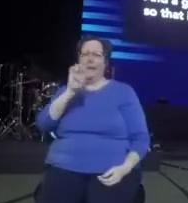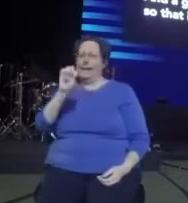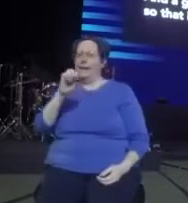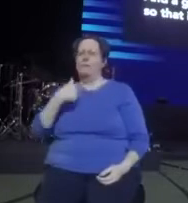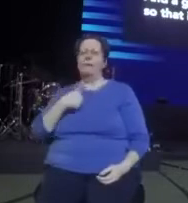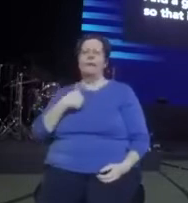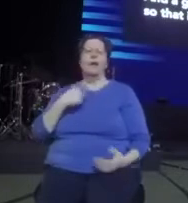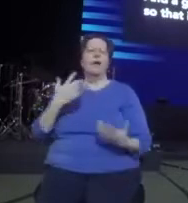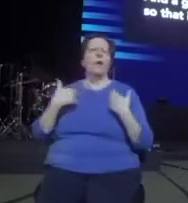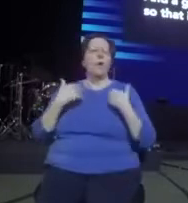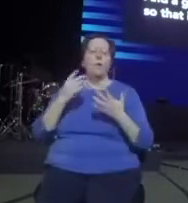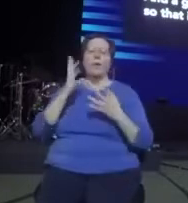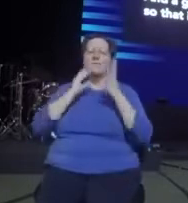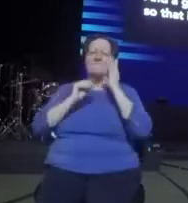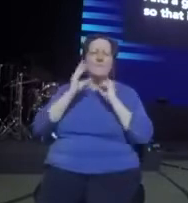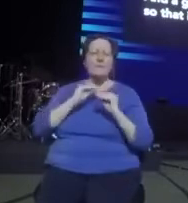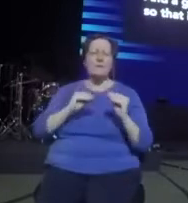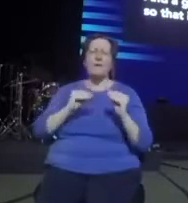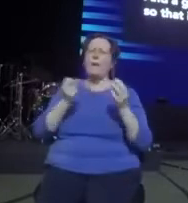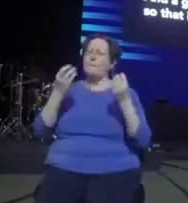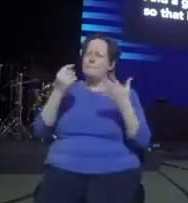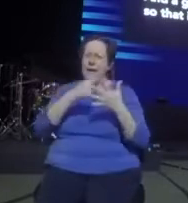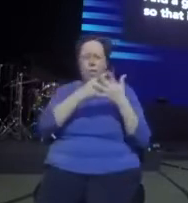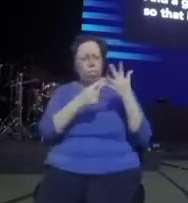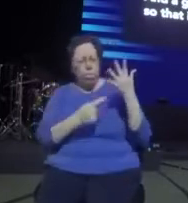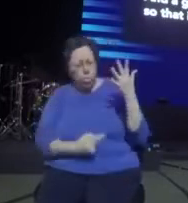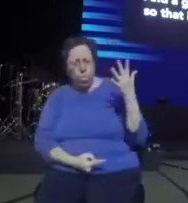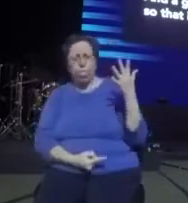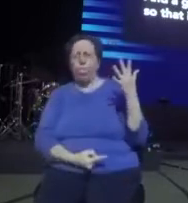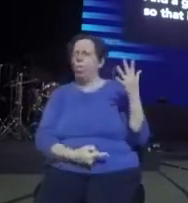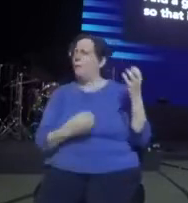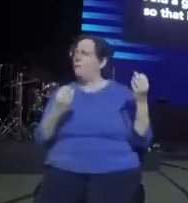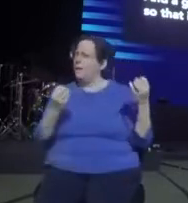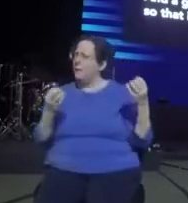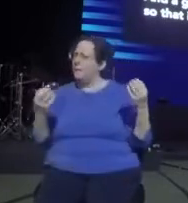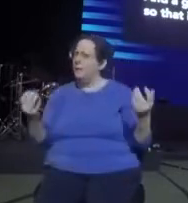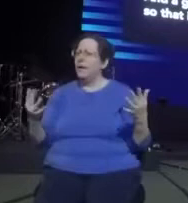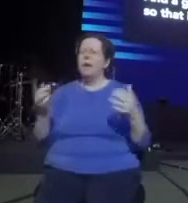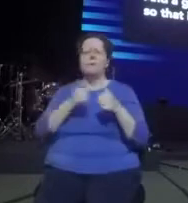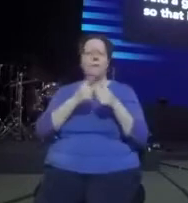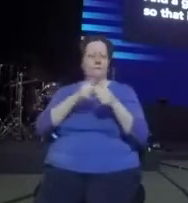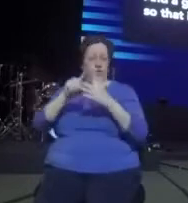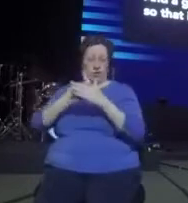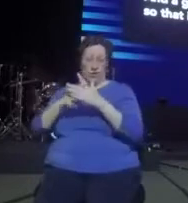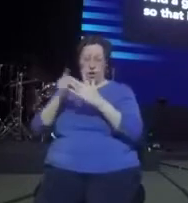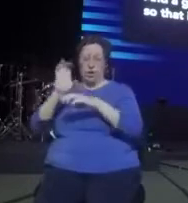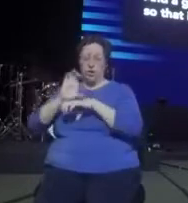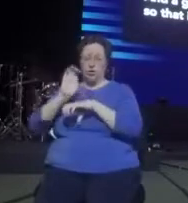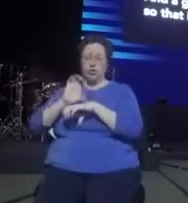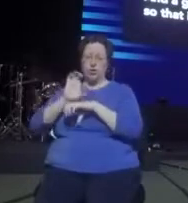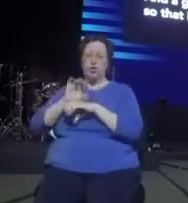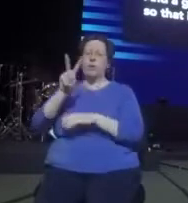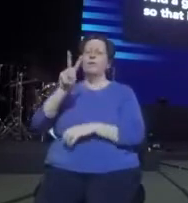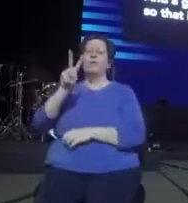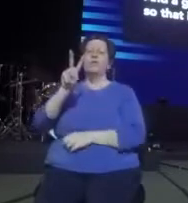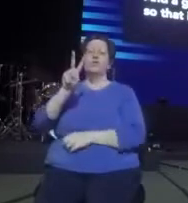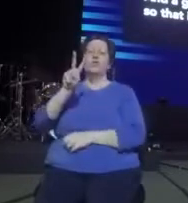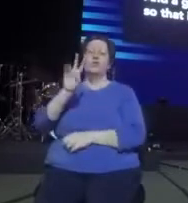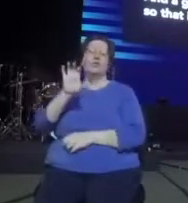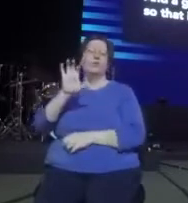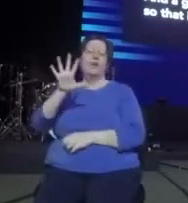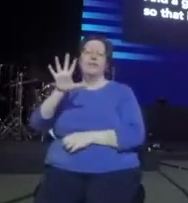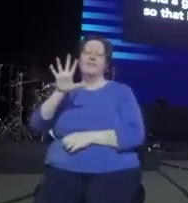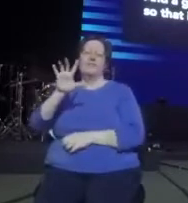things we've gone through, numbers of things we didn't even mention. But, you know, when we first started the church, we had about 225